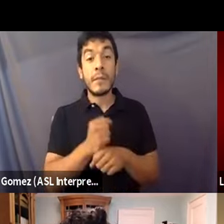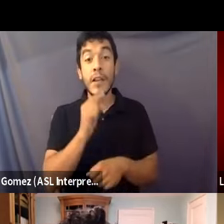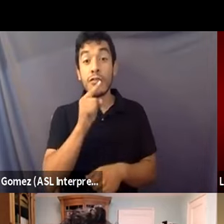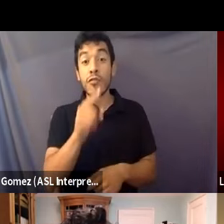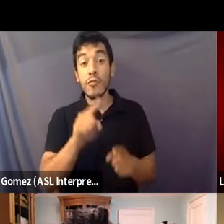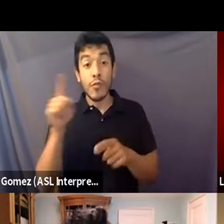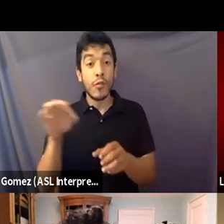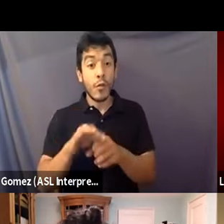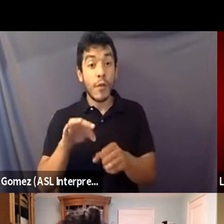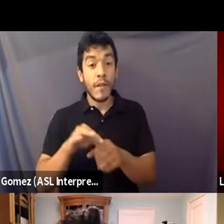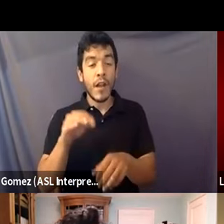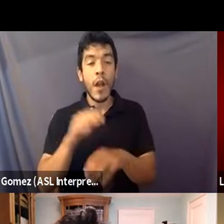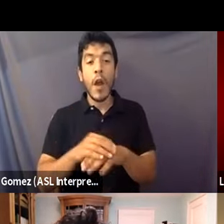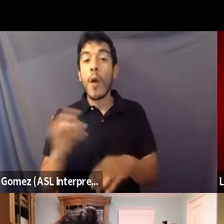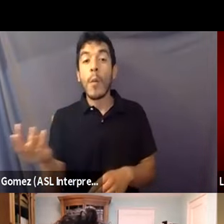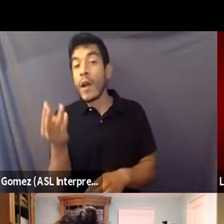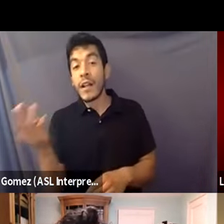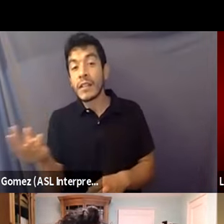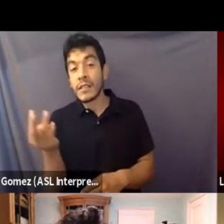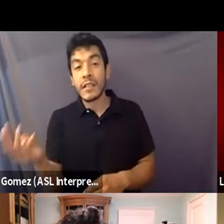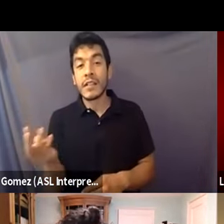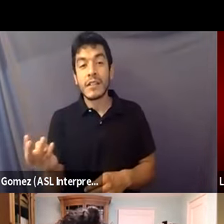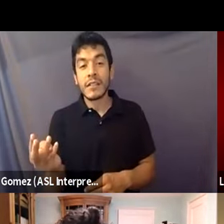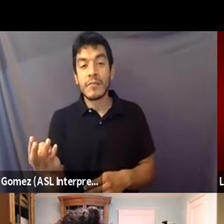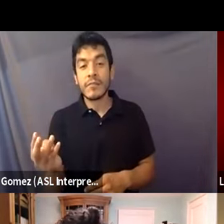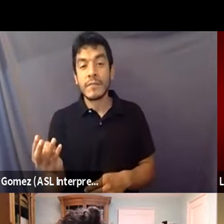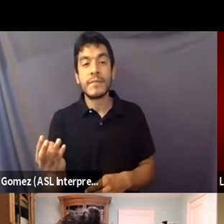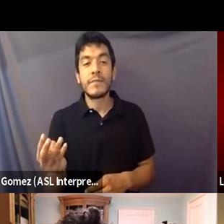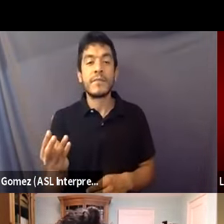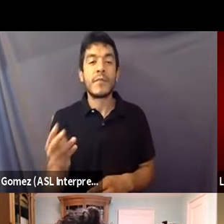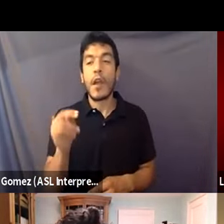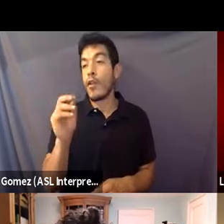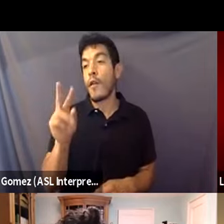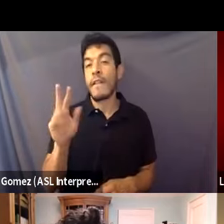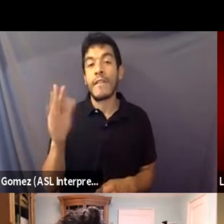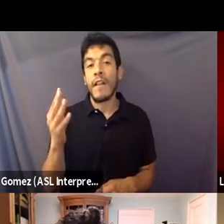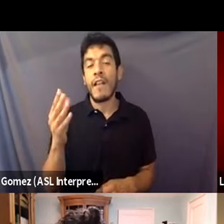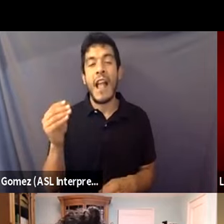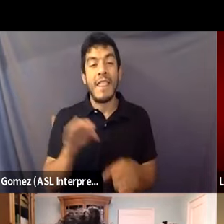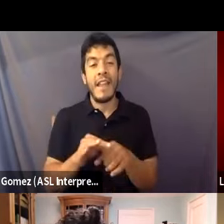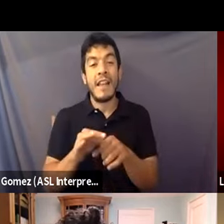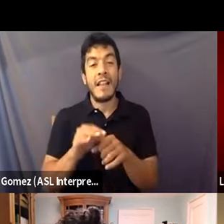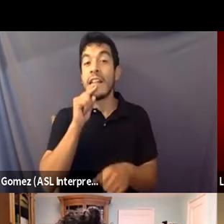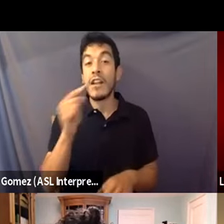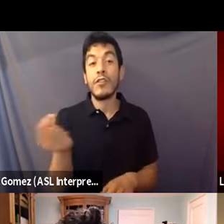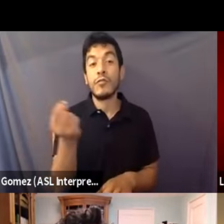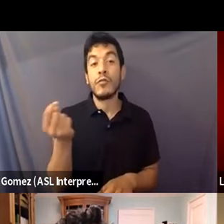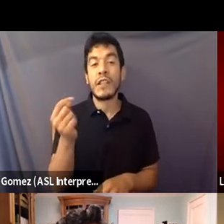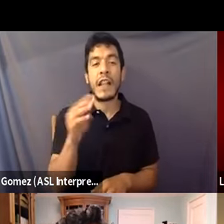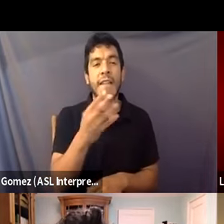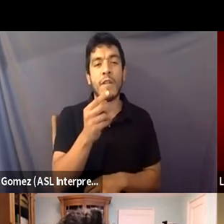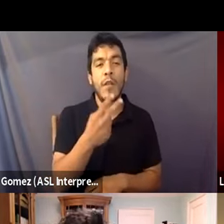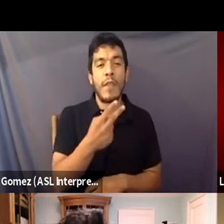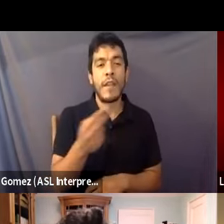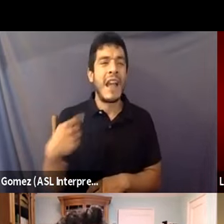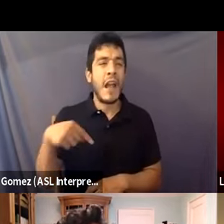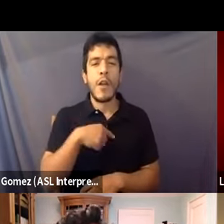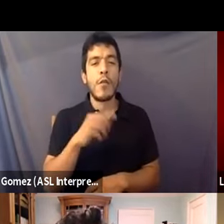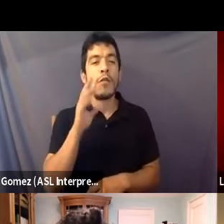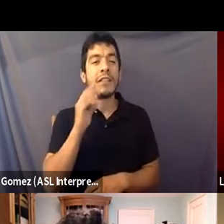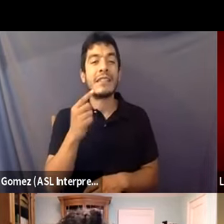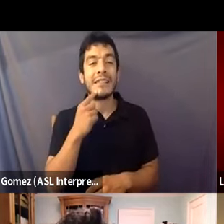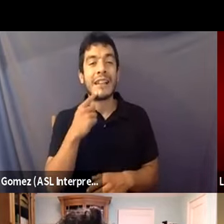on Wednesday, you know, November 5th. And the election was actually Tuesday, November 4th. And we would retweet and be